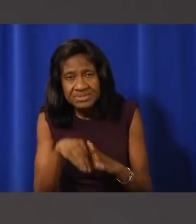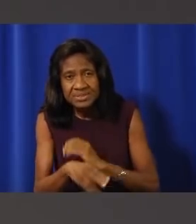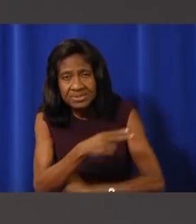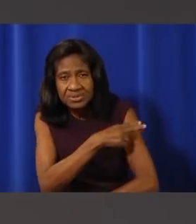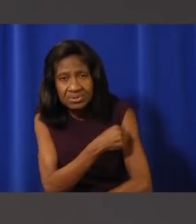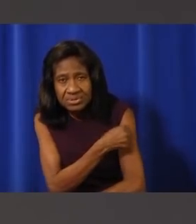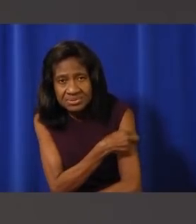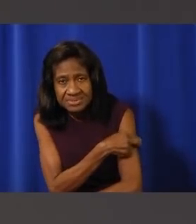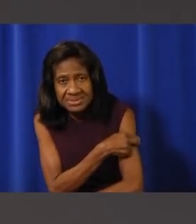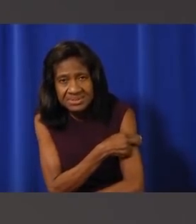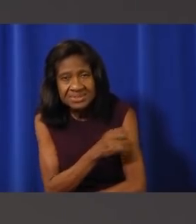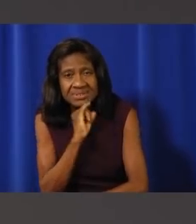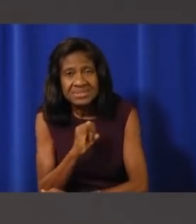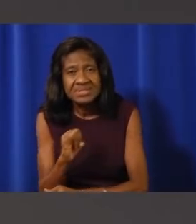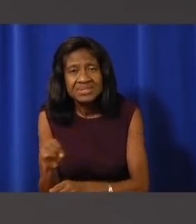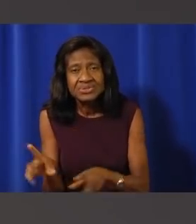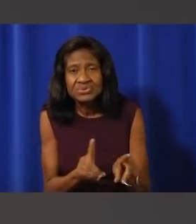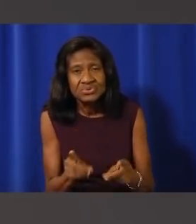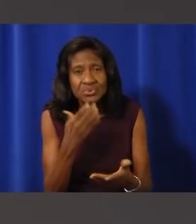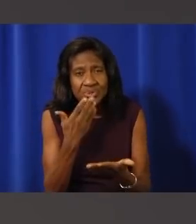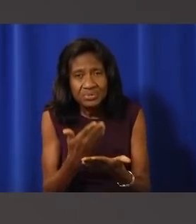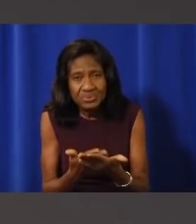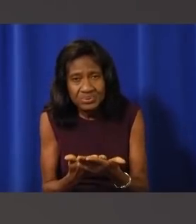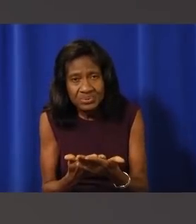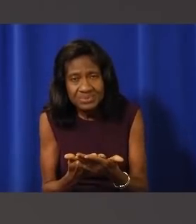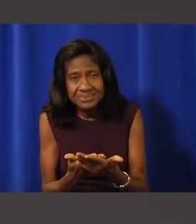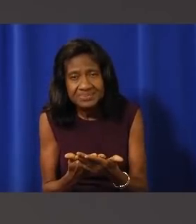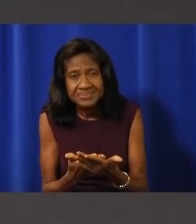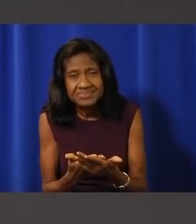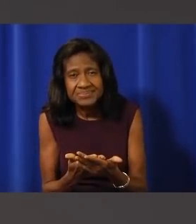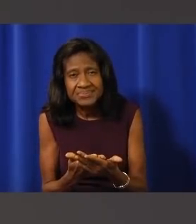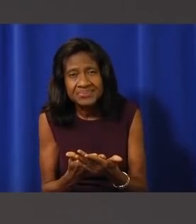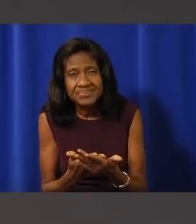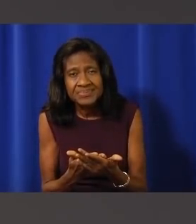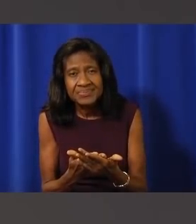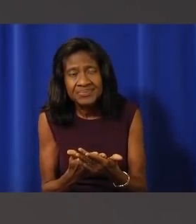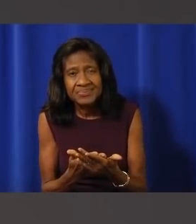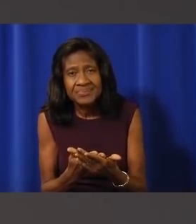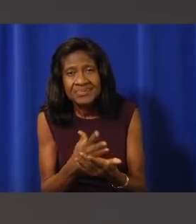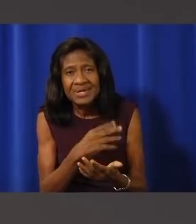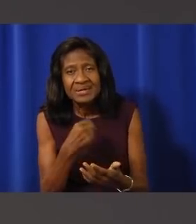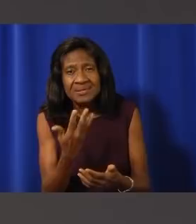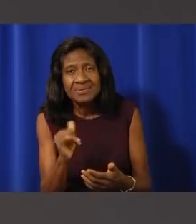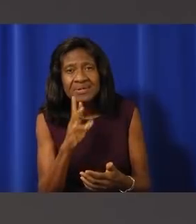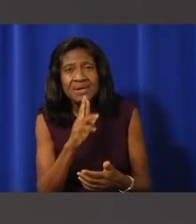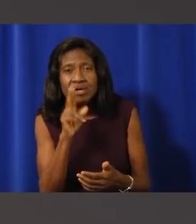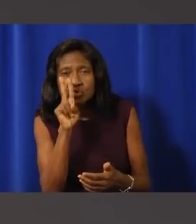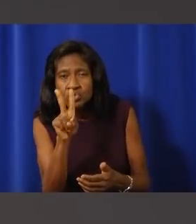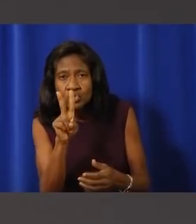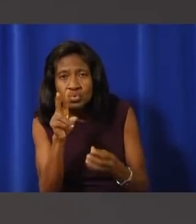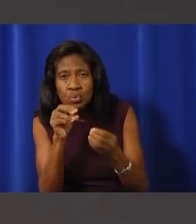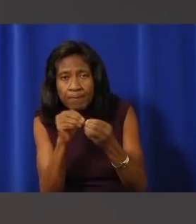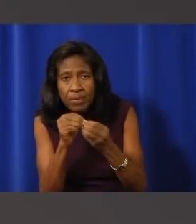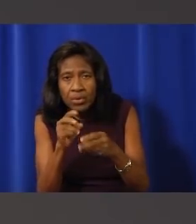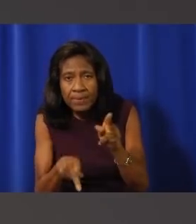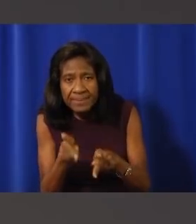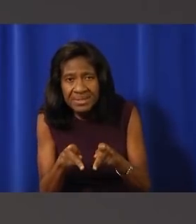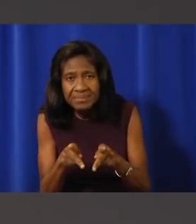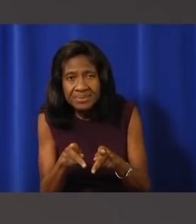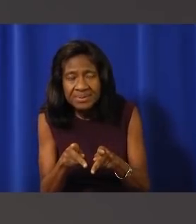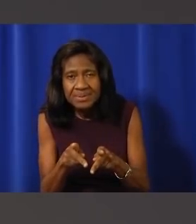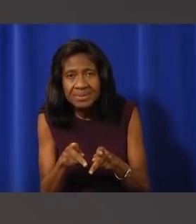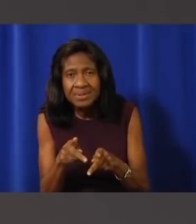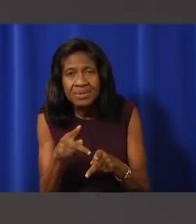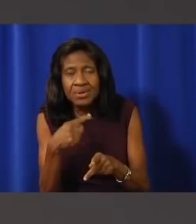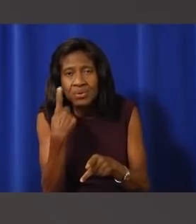that is doing well and is very stable. There are 2 others who are also stable and unchanged